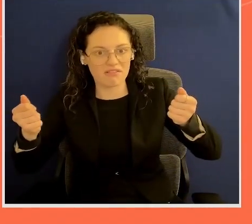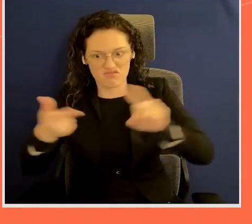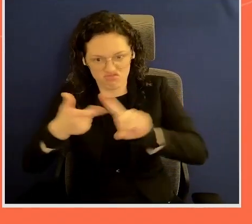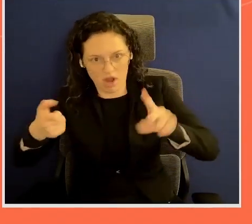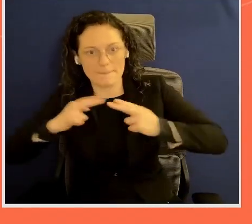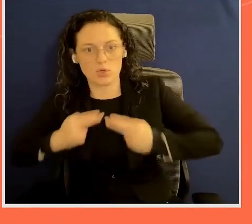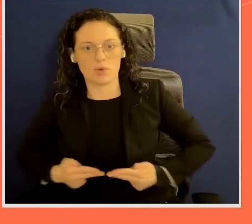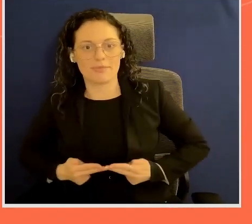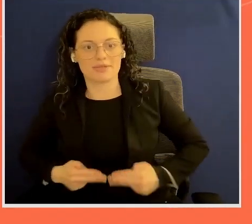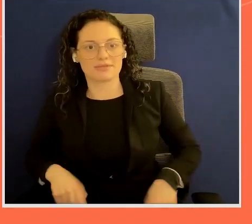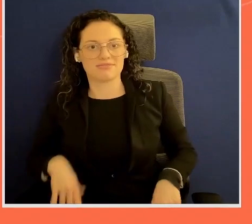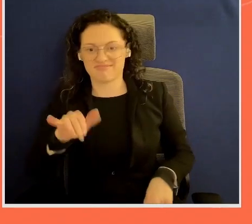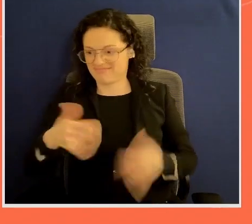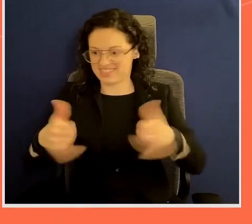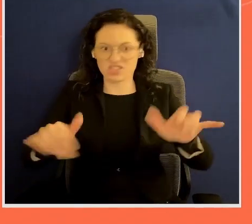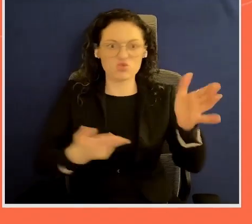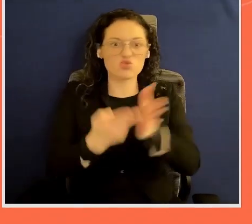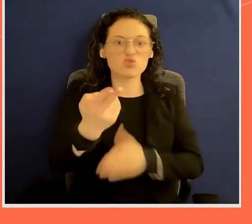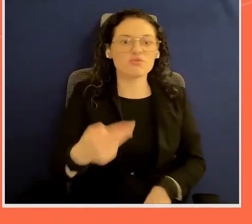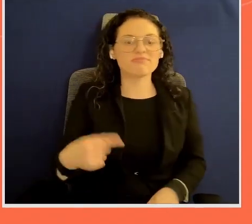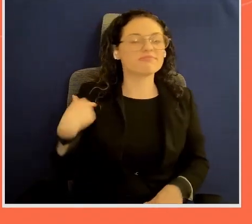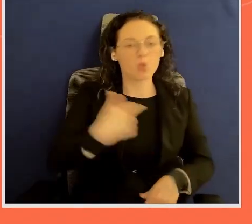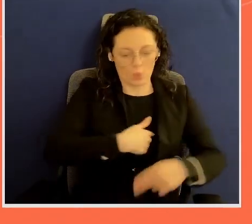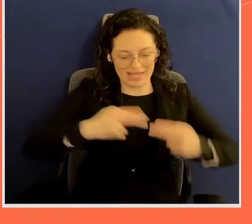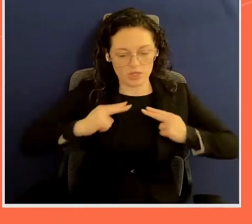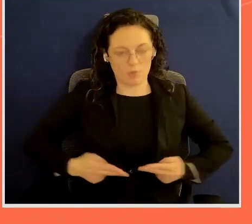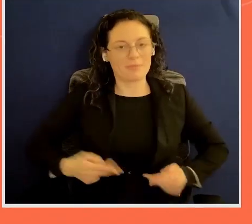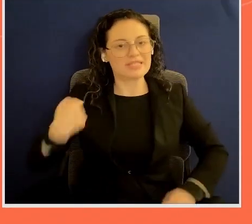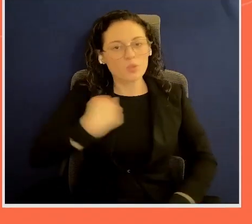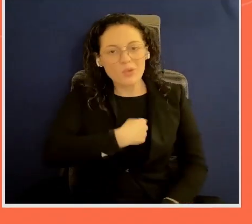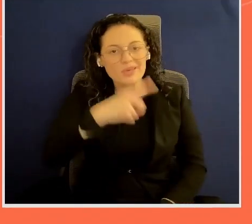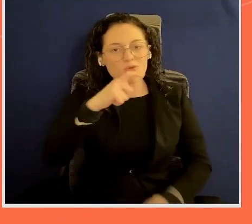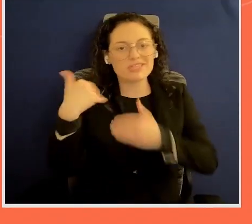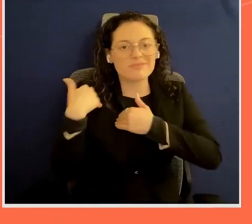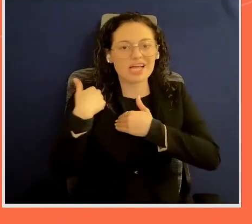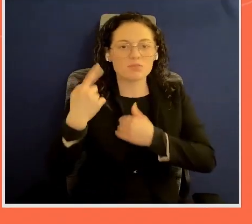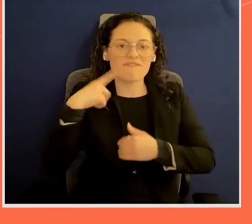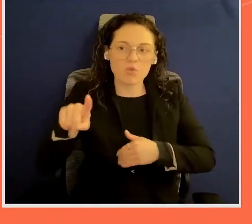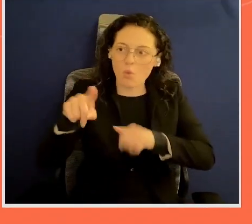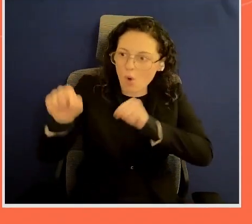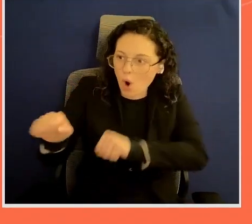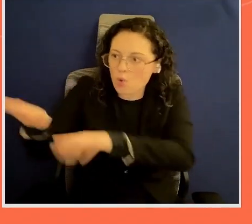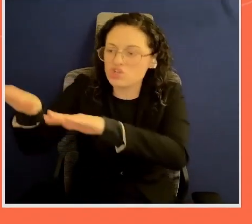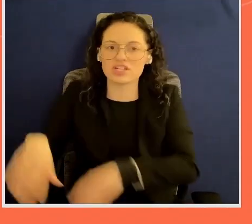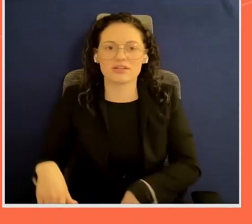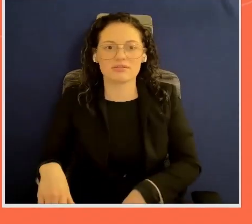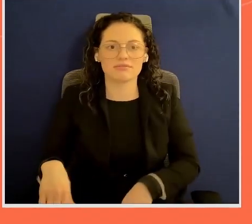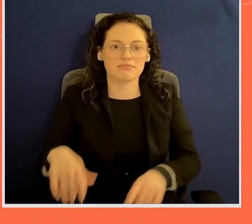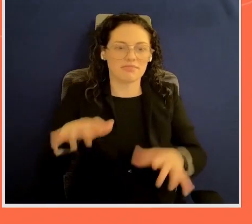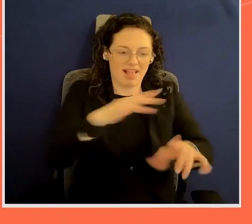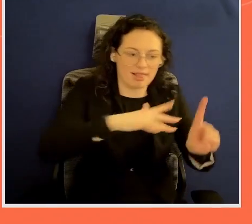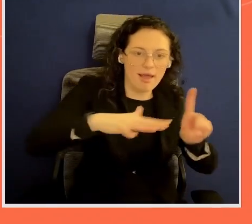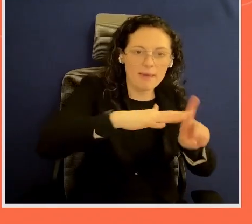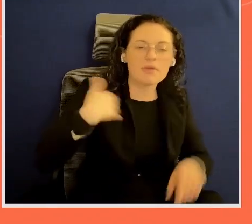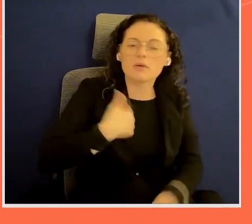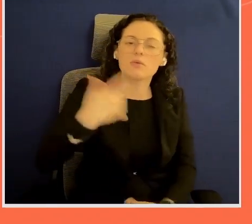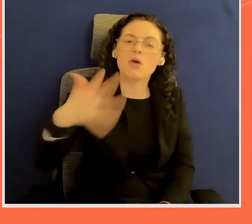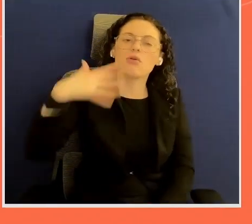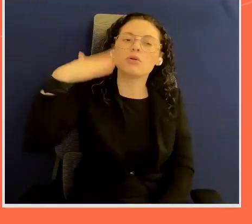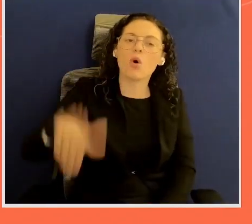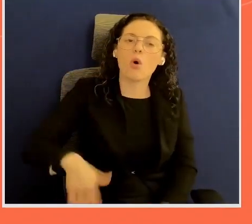global economy, and the livelihoods of at least 1 out of every 10 persons on the planet is tied